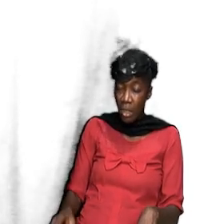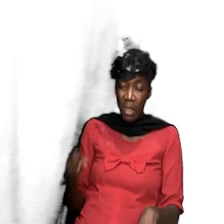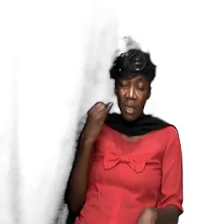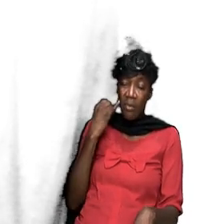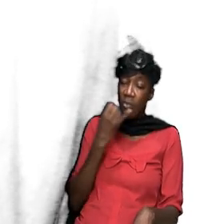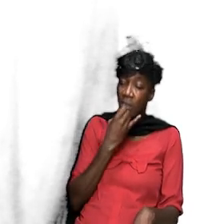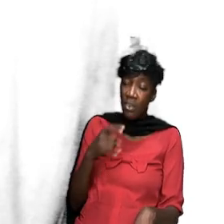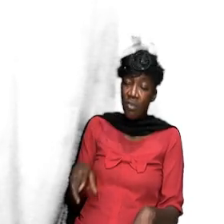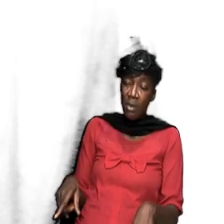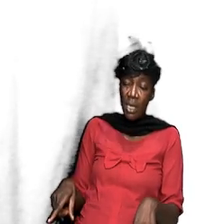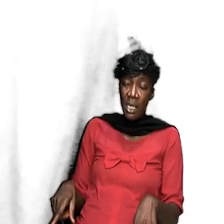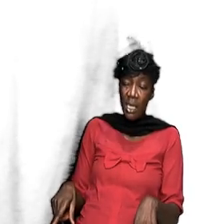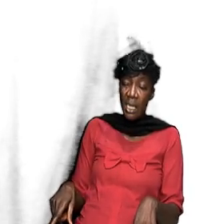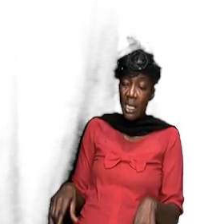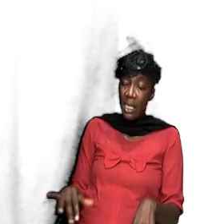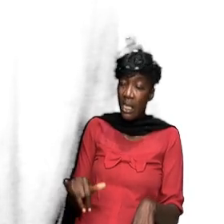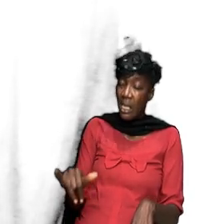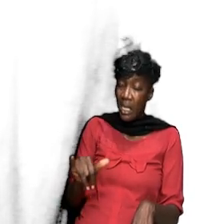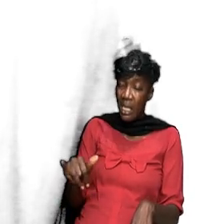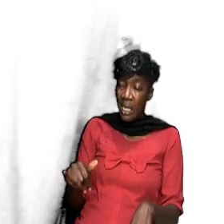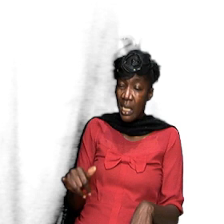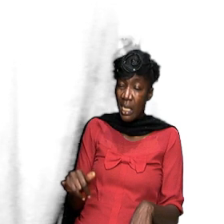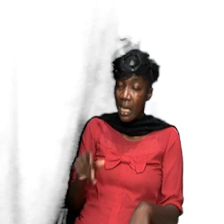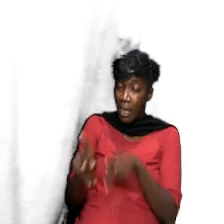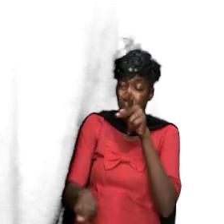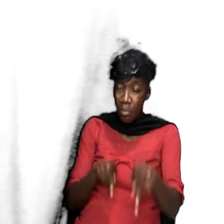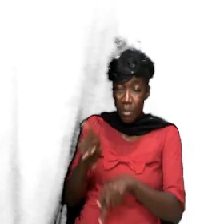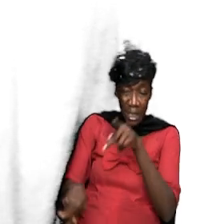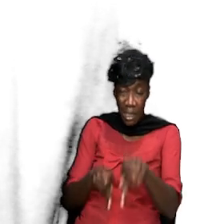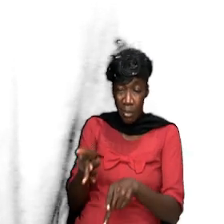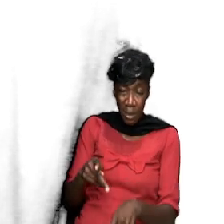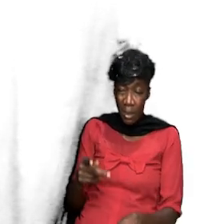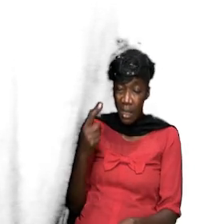folks among us, eyes are blinded.